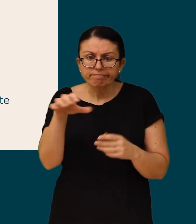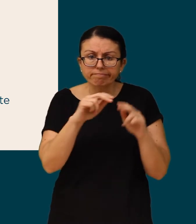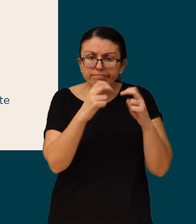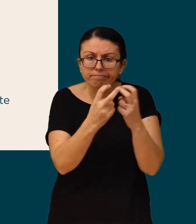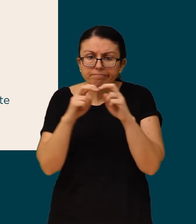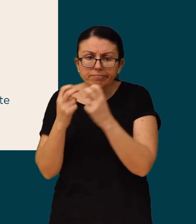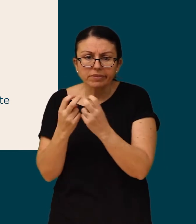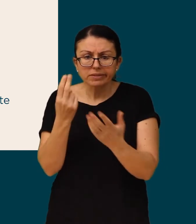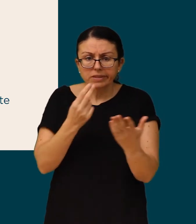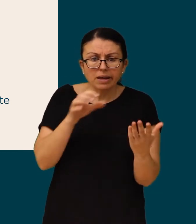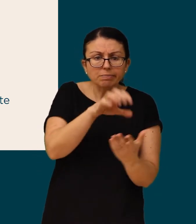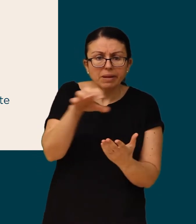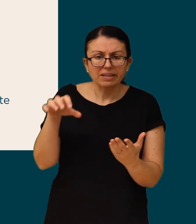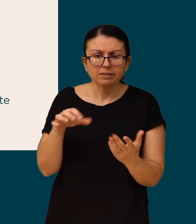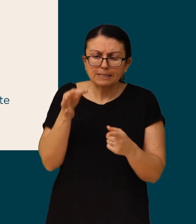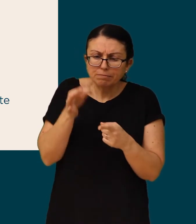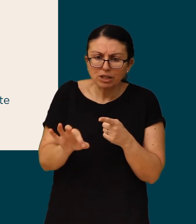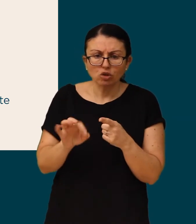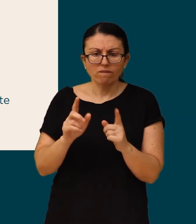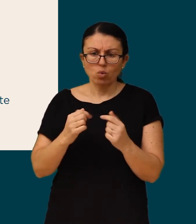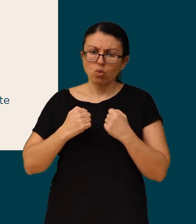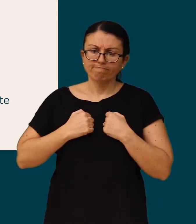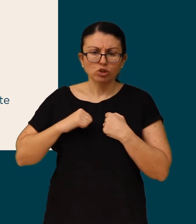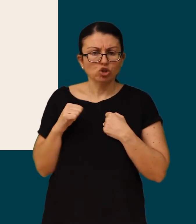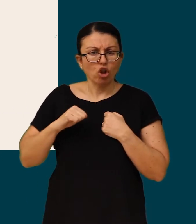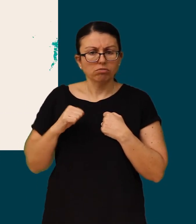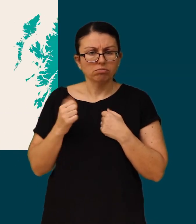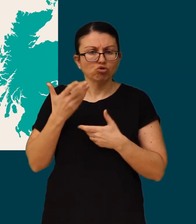and designate places that are special to Scotland's story.